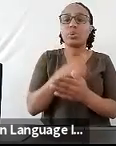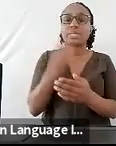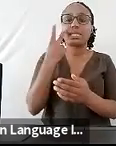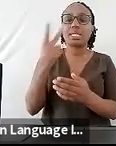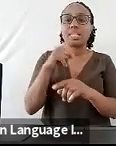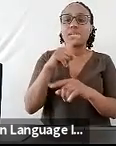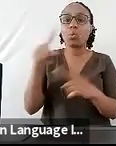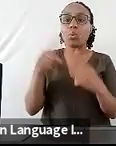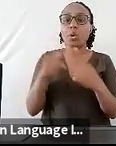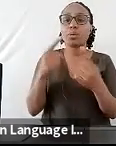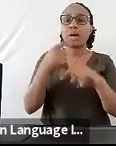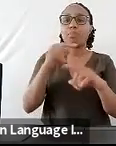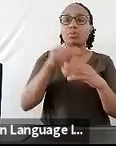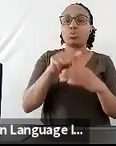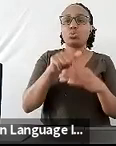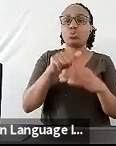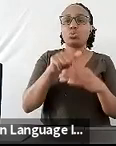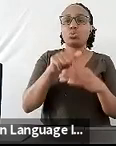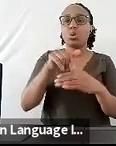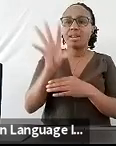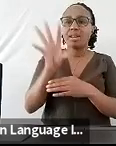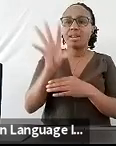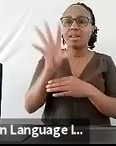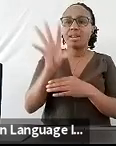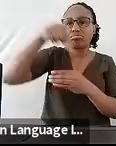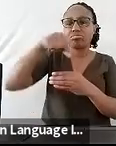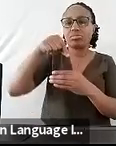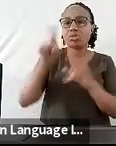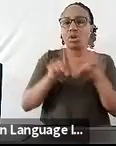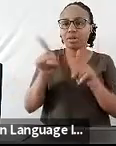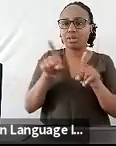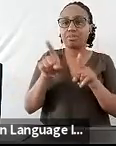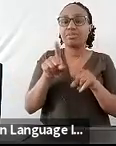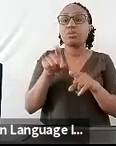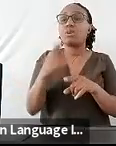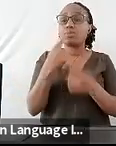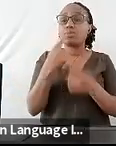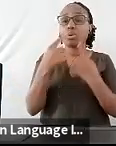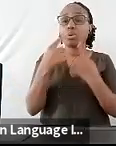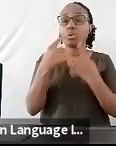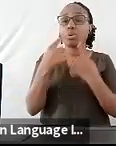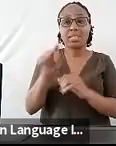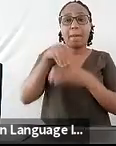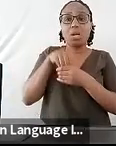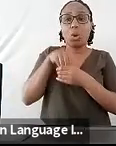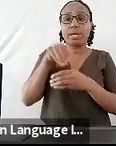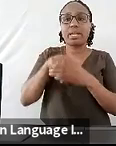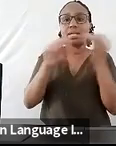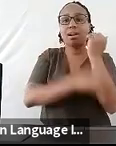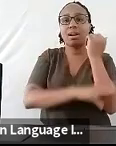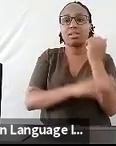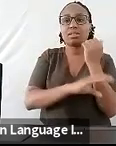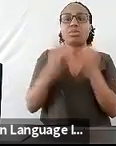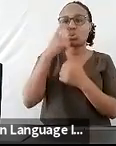but also belonging? You've talked about this quite a bit, about belonging in countries. So you talked about like the Sudanese population in Kenya, the